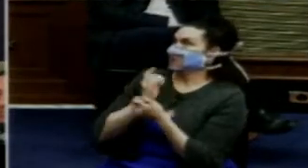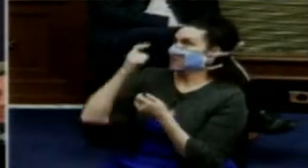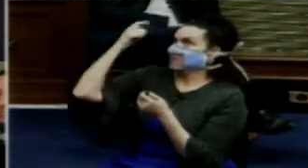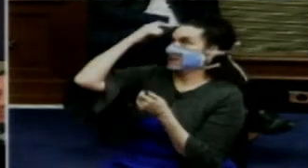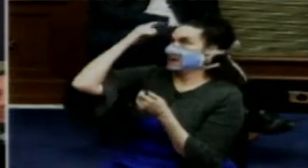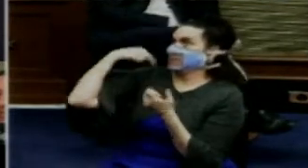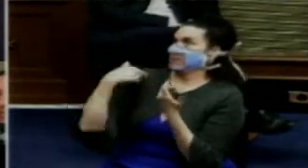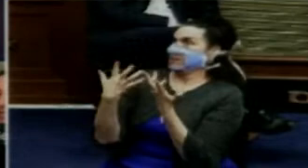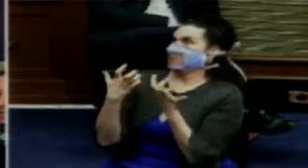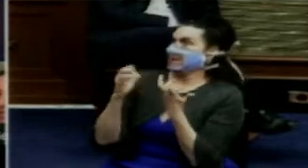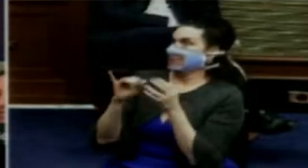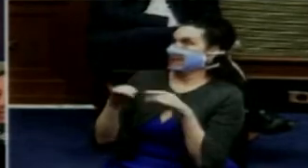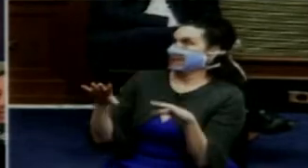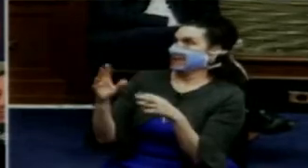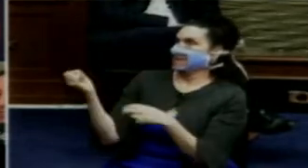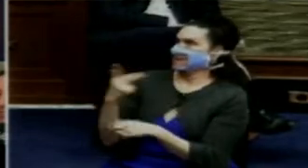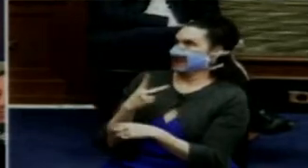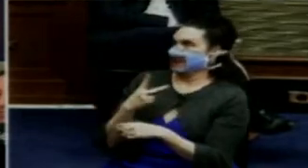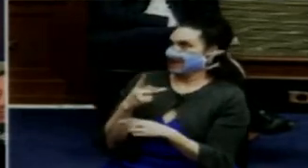means. Isn't that correct?